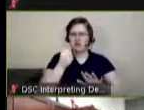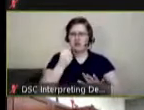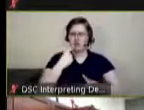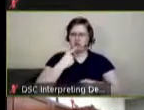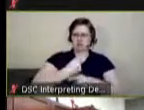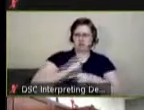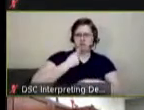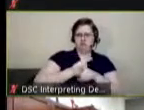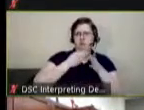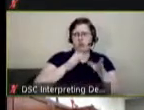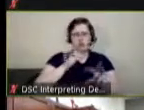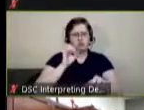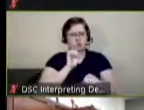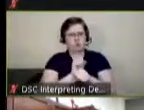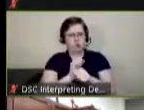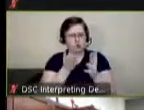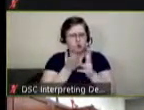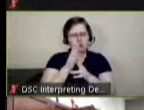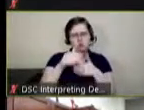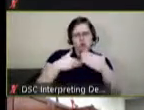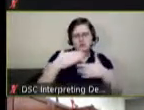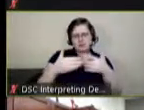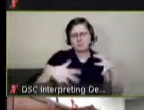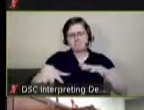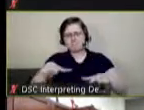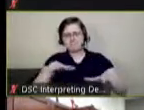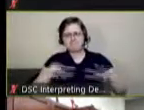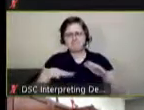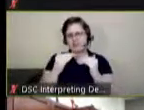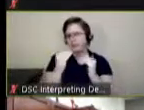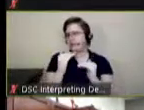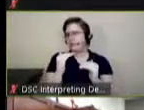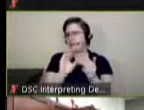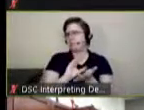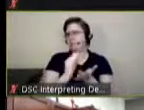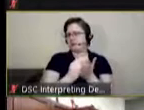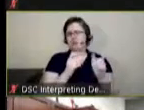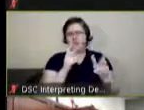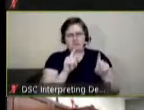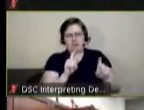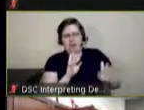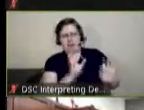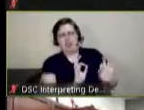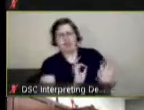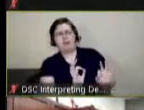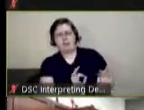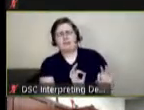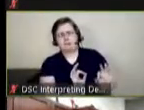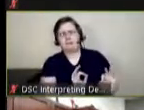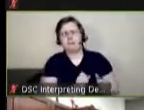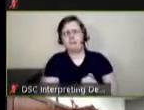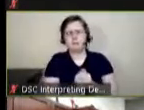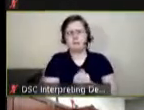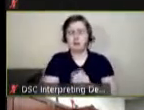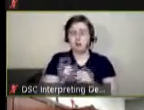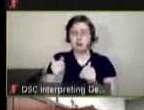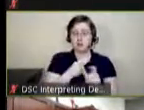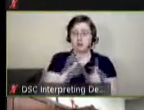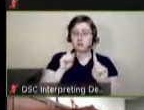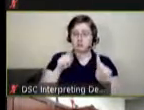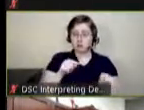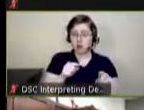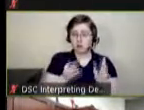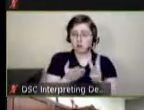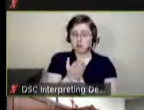actually work the process in limited fashion. We did first responders